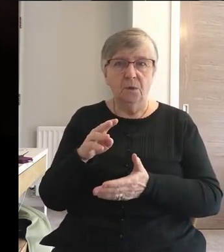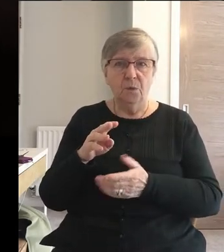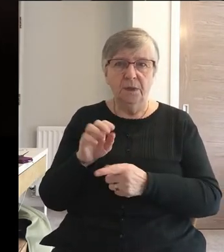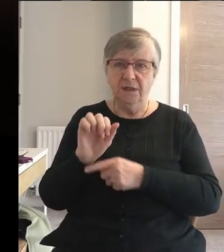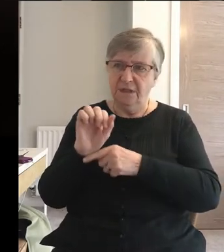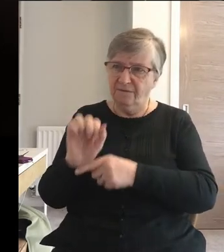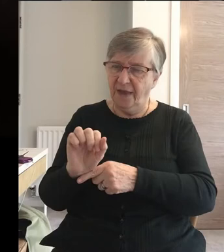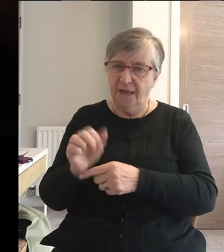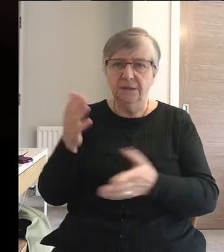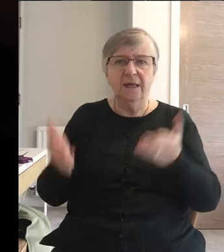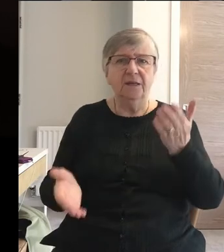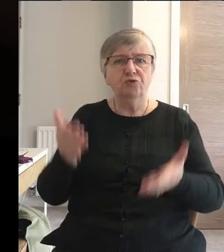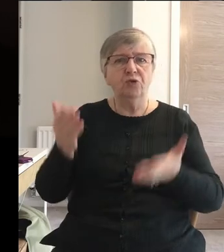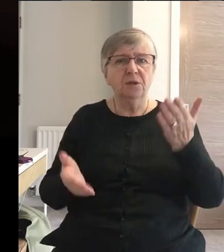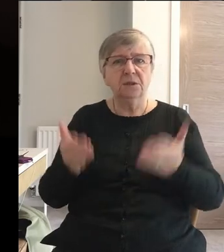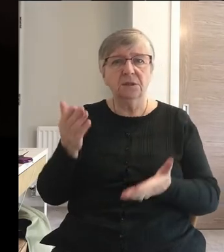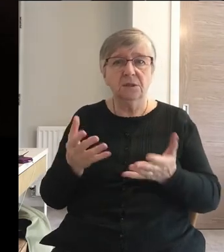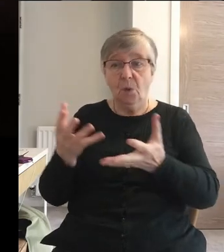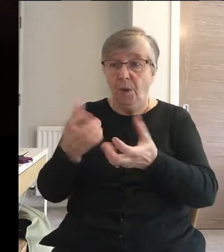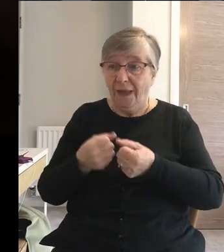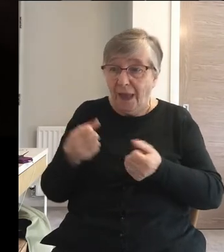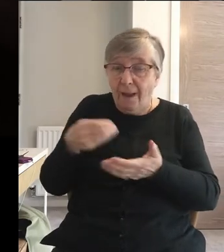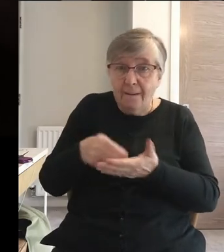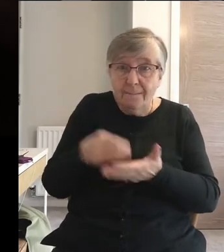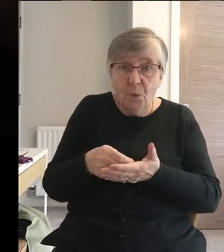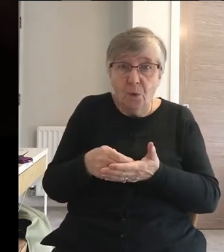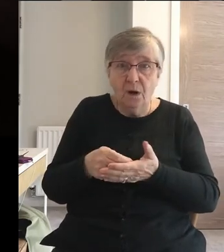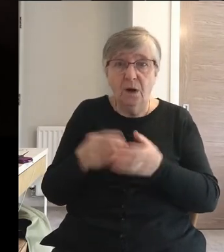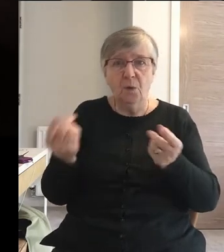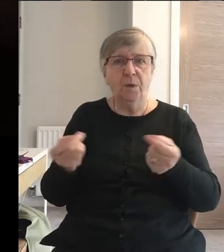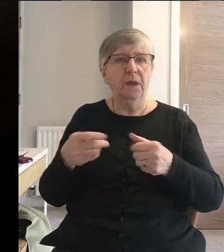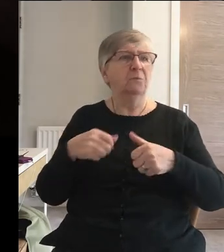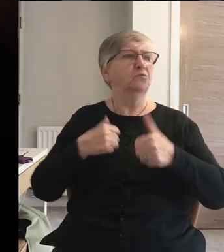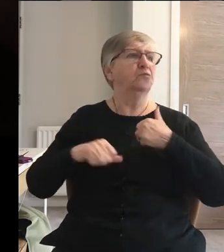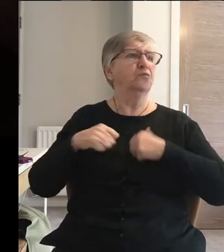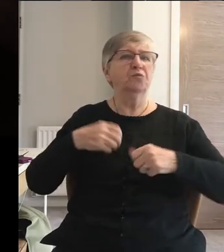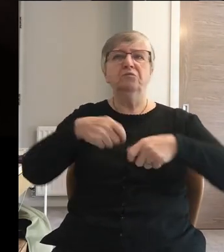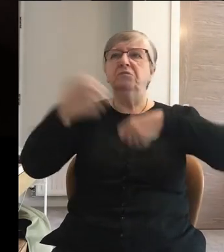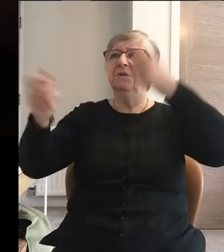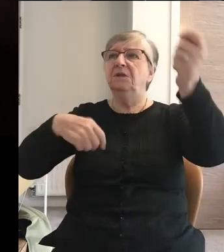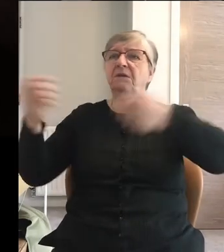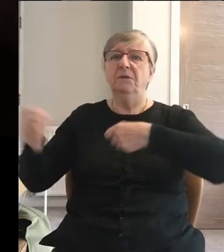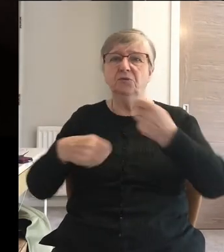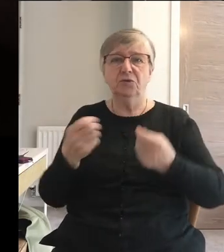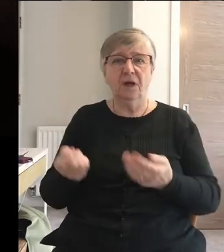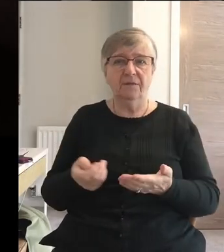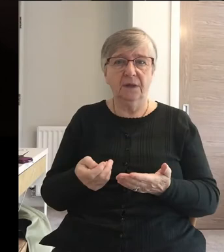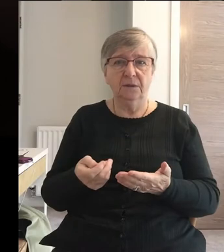defend injustice. We get more, we become extravagant, verse